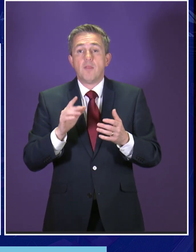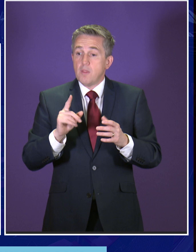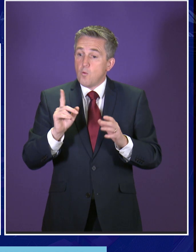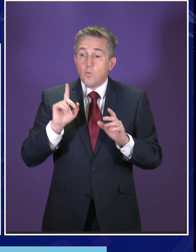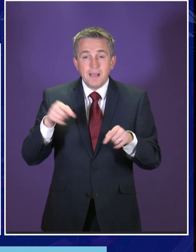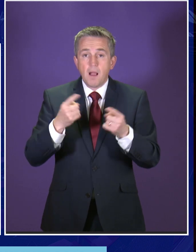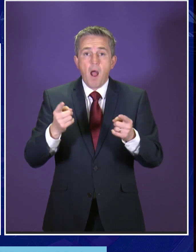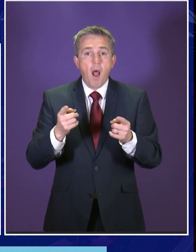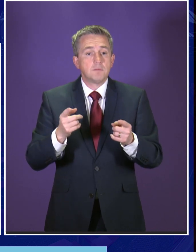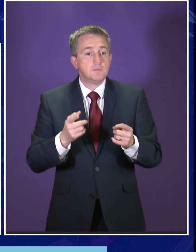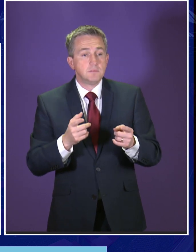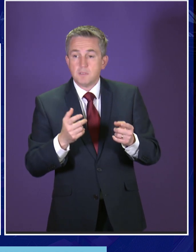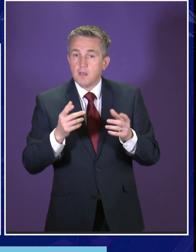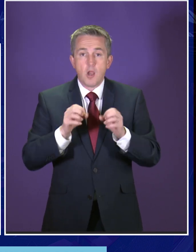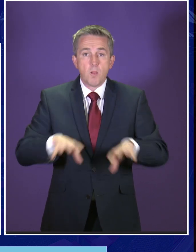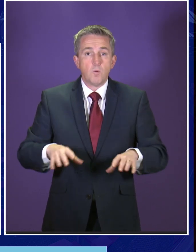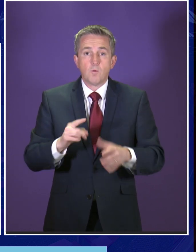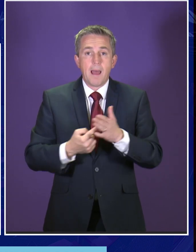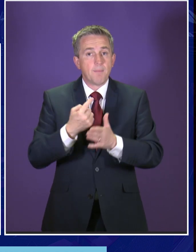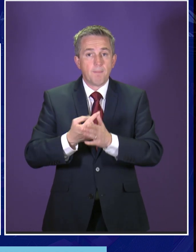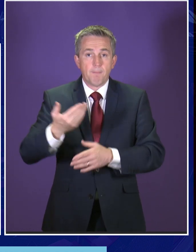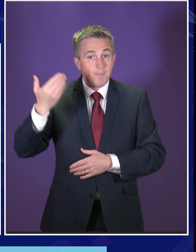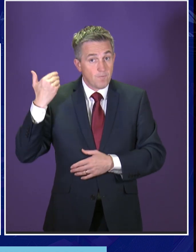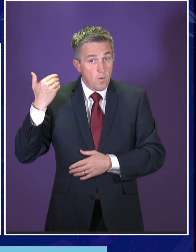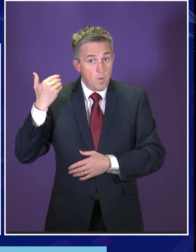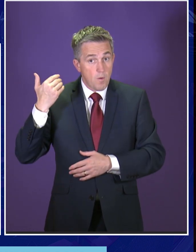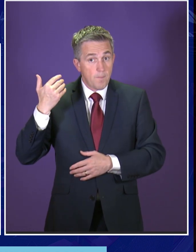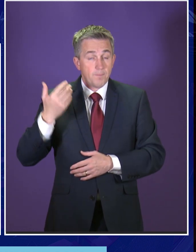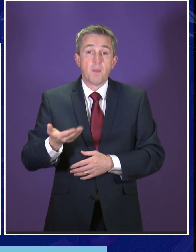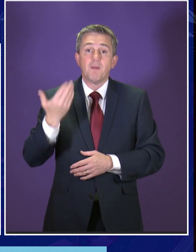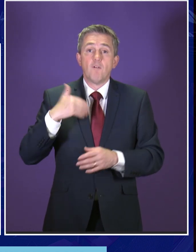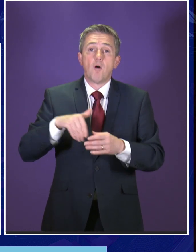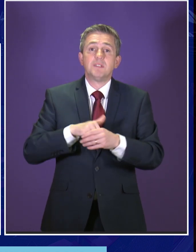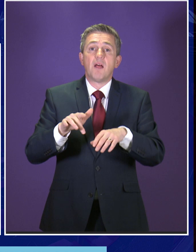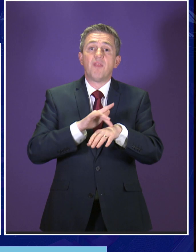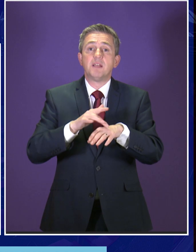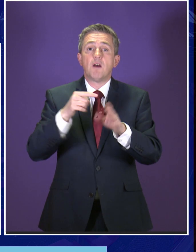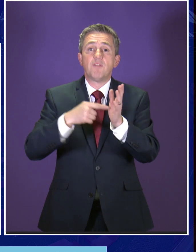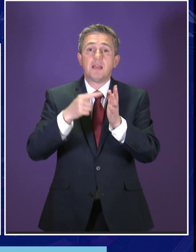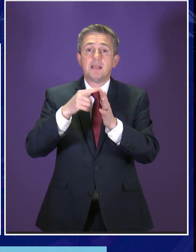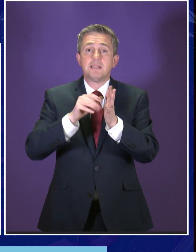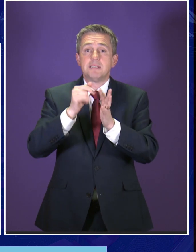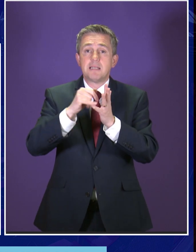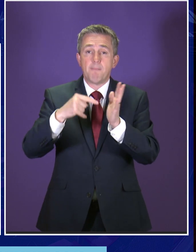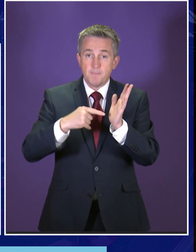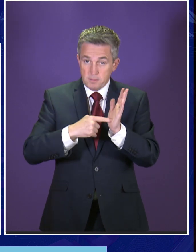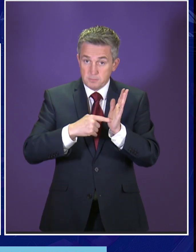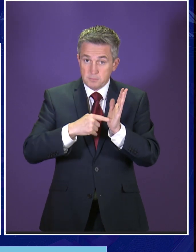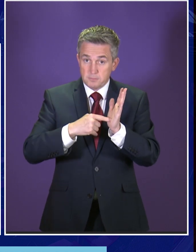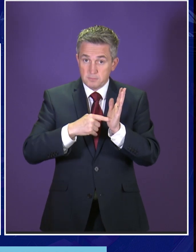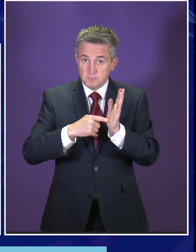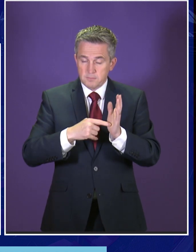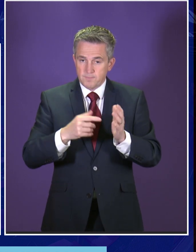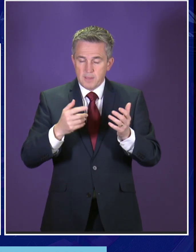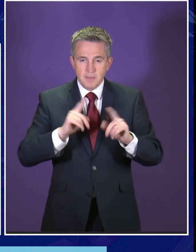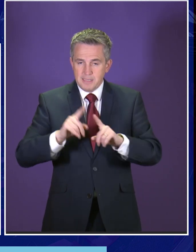gone before. I worked on a theatre show of The Tempest where Ariel, Caliban, and